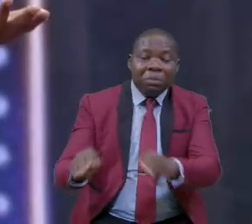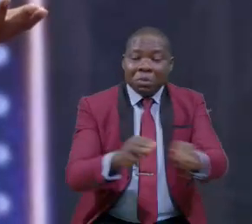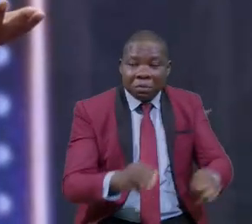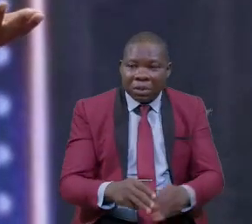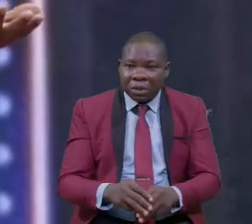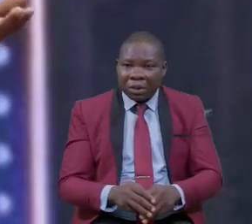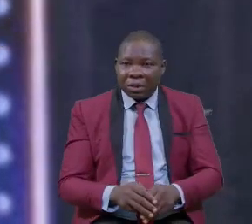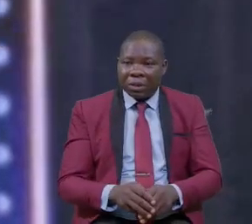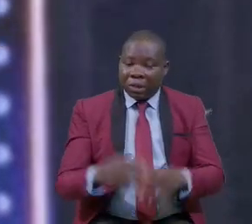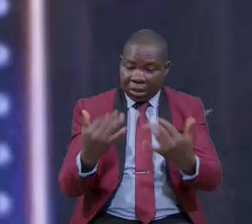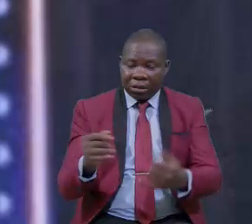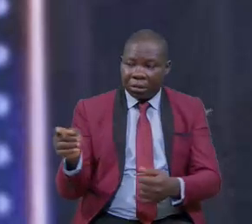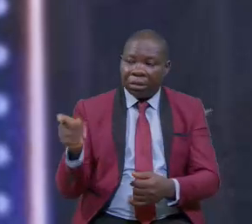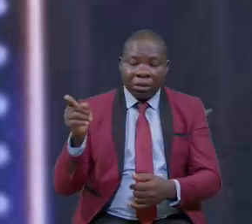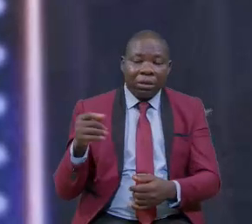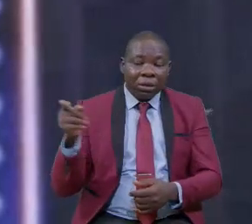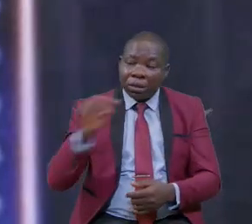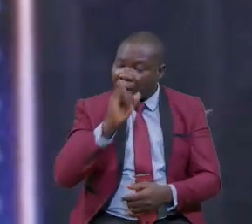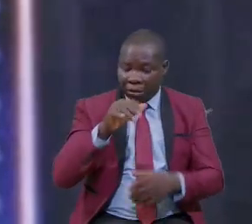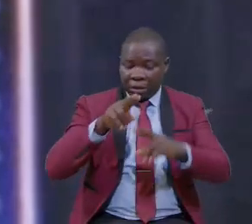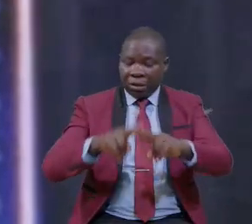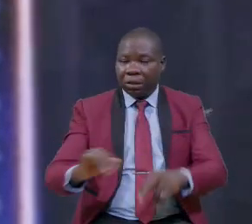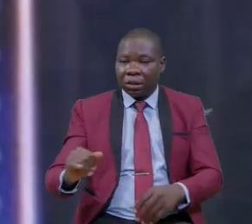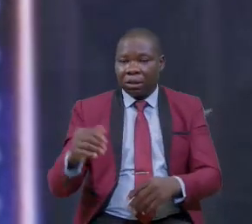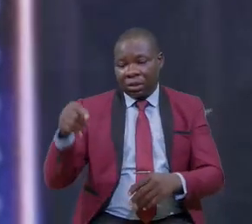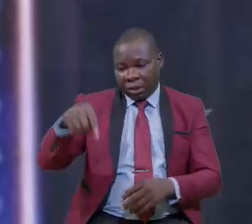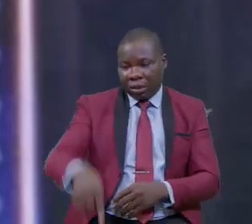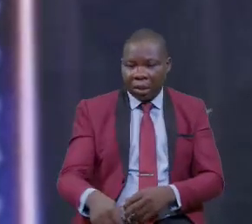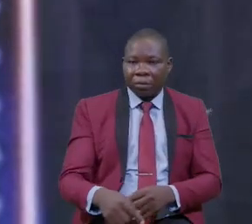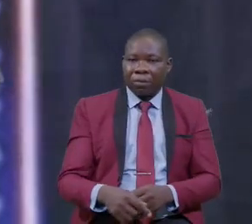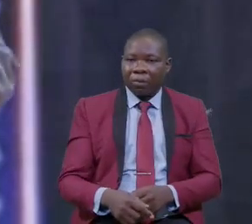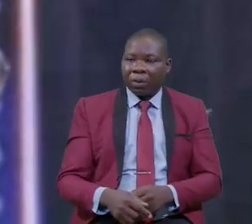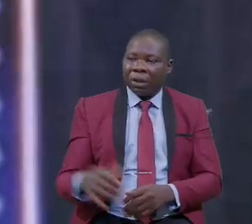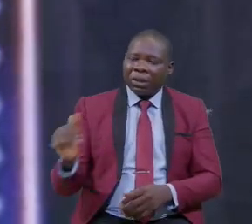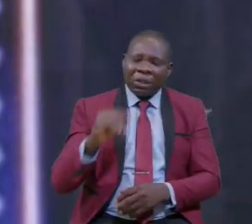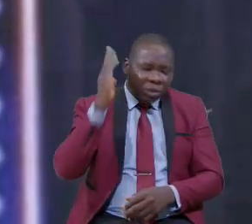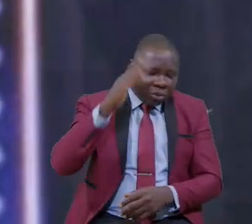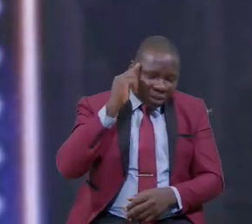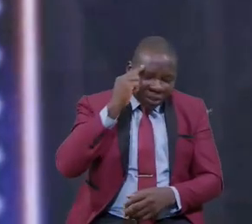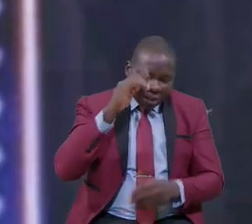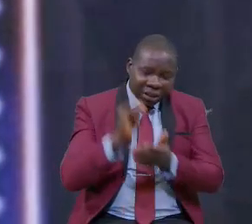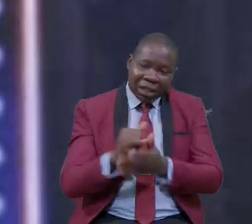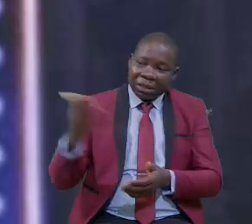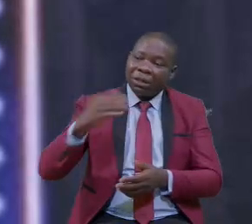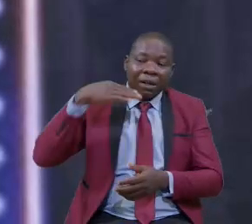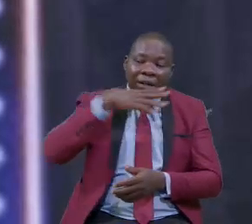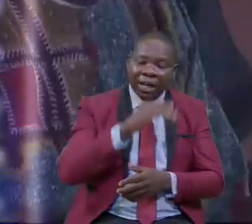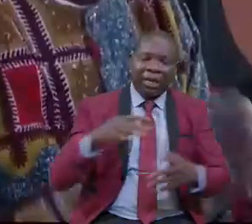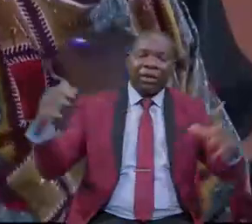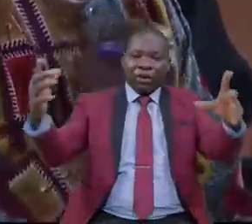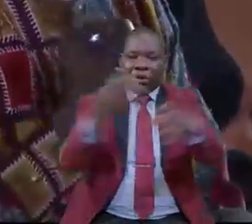misunderstand? You're sitting down. They will think their lie caught you. their lies will never catch